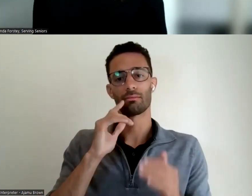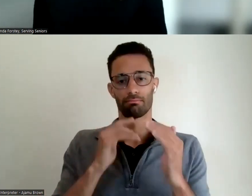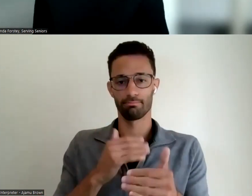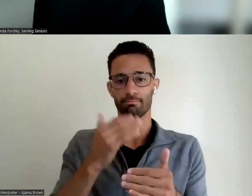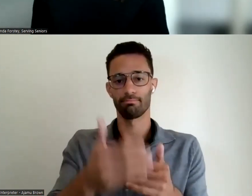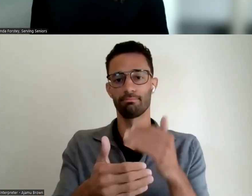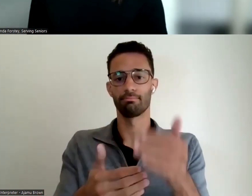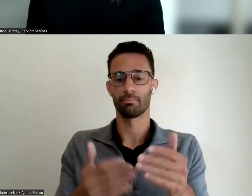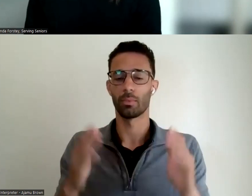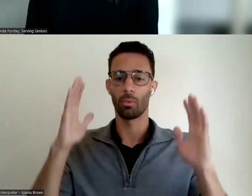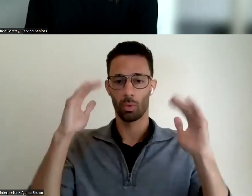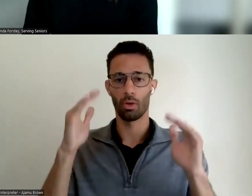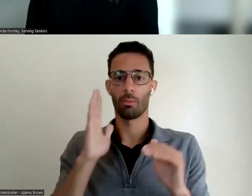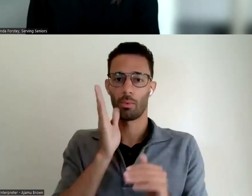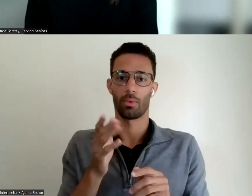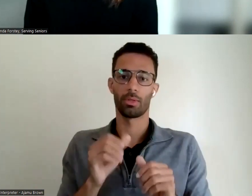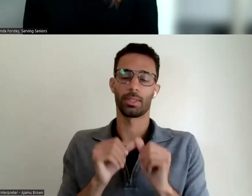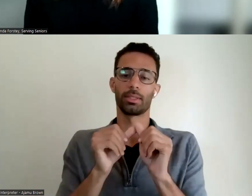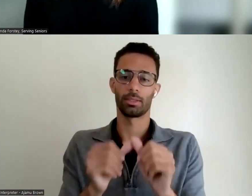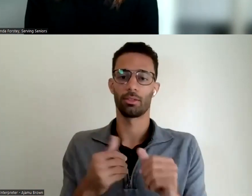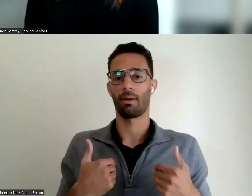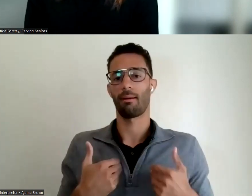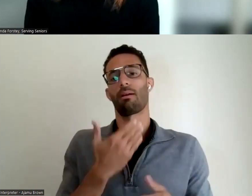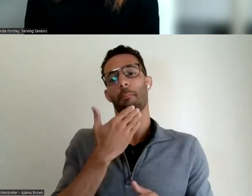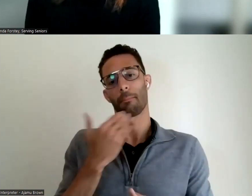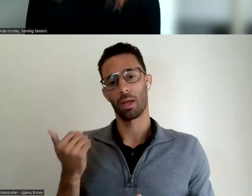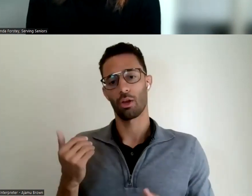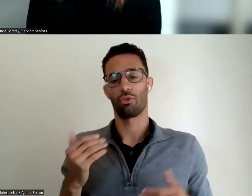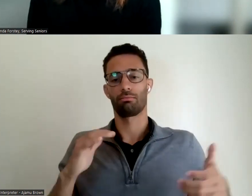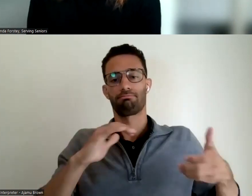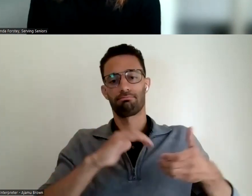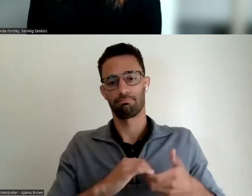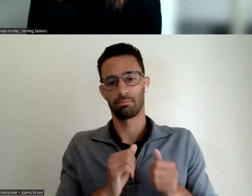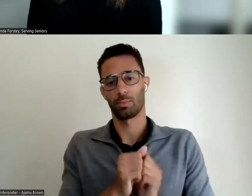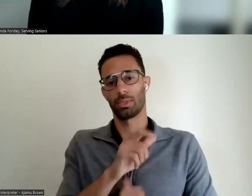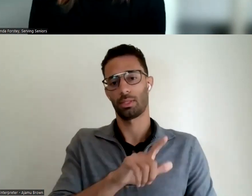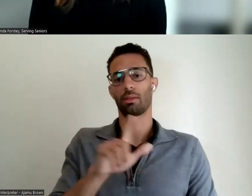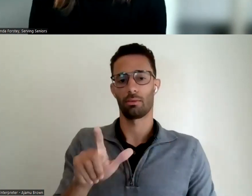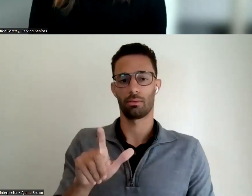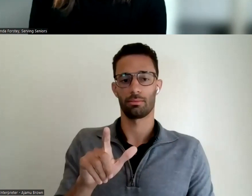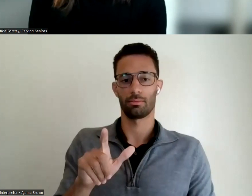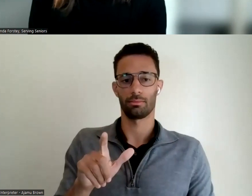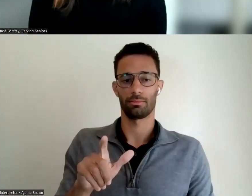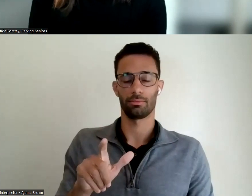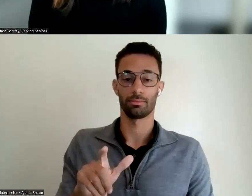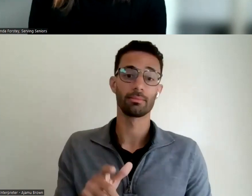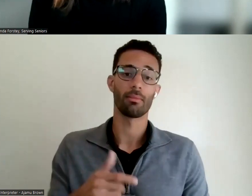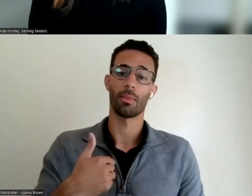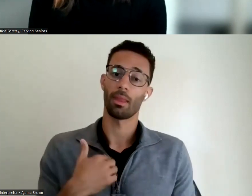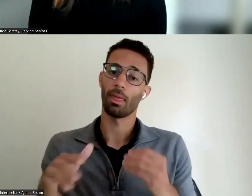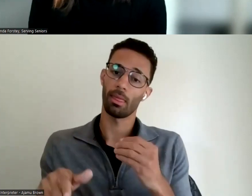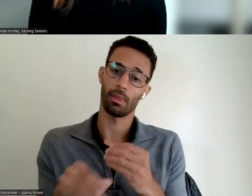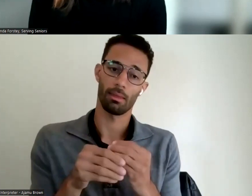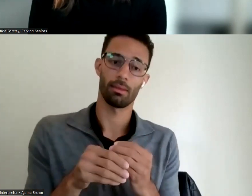that, we'll continue to get even better landlord engagement. And I'll tag on to that.